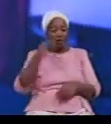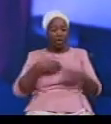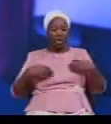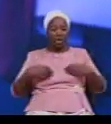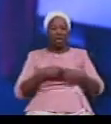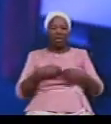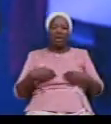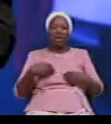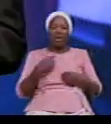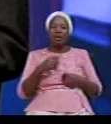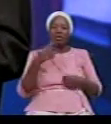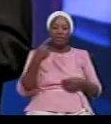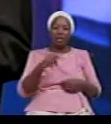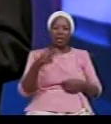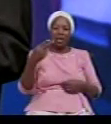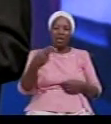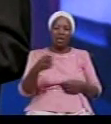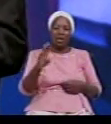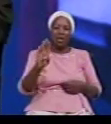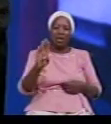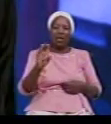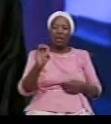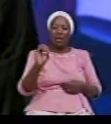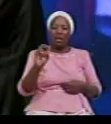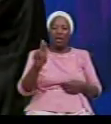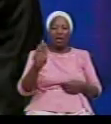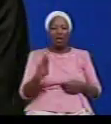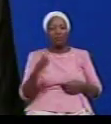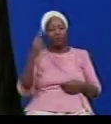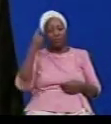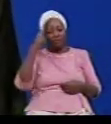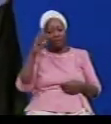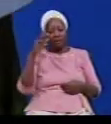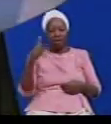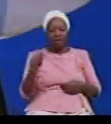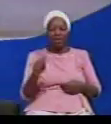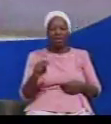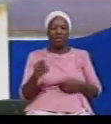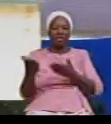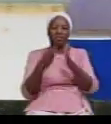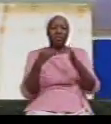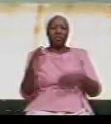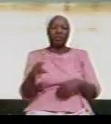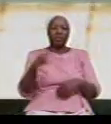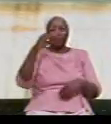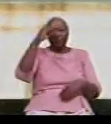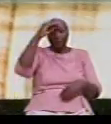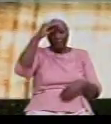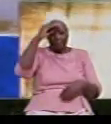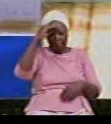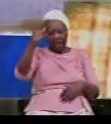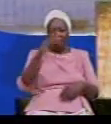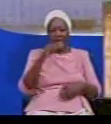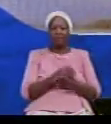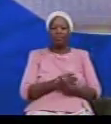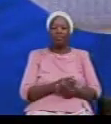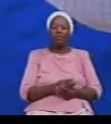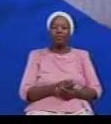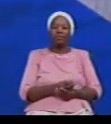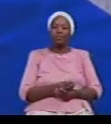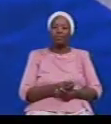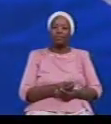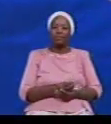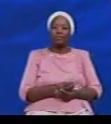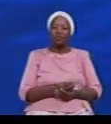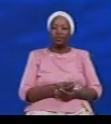the service of man. The herbs for the service of man.